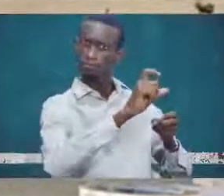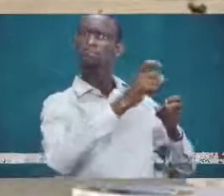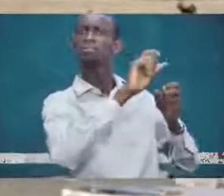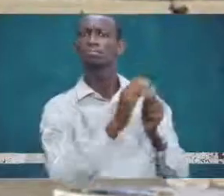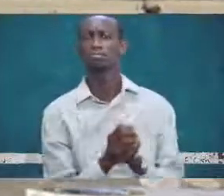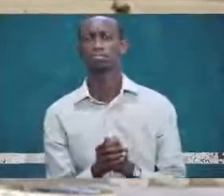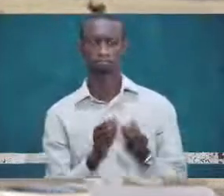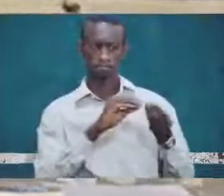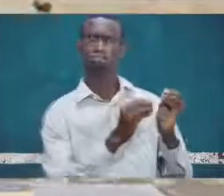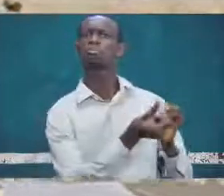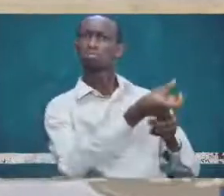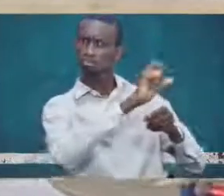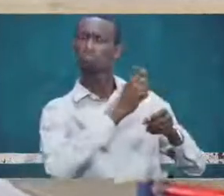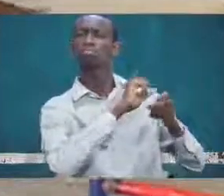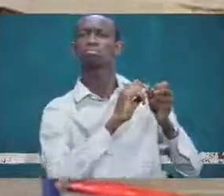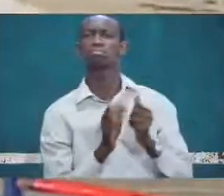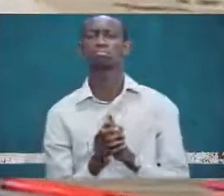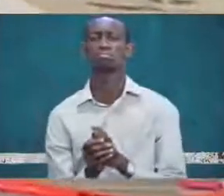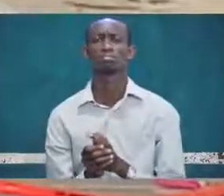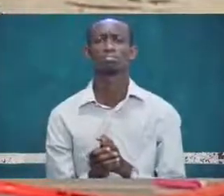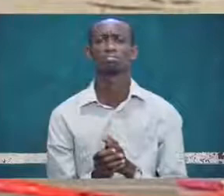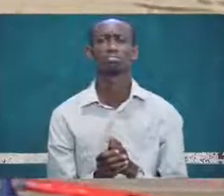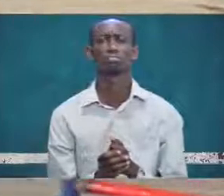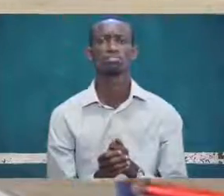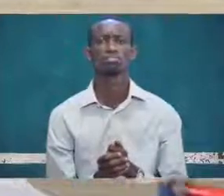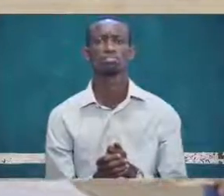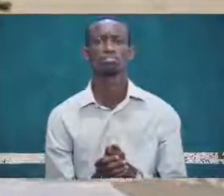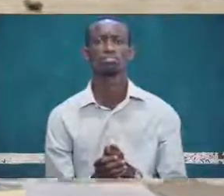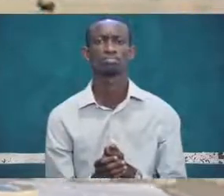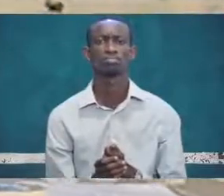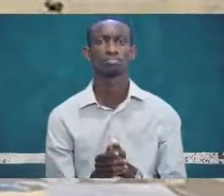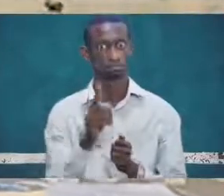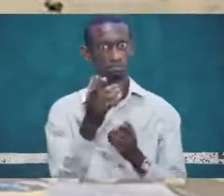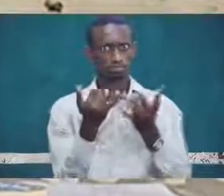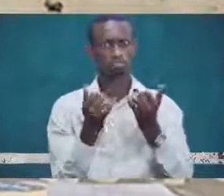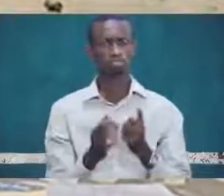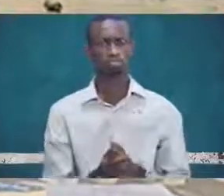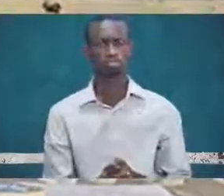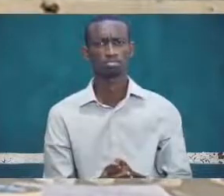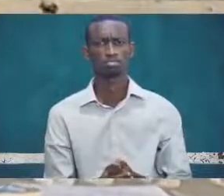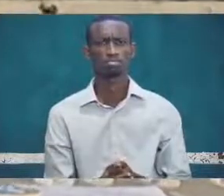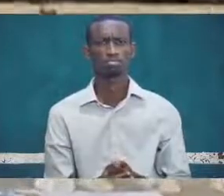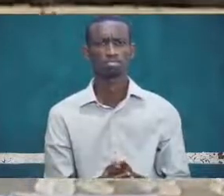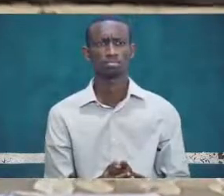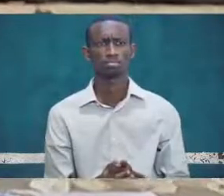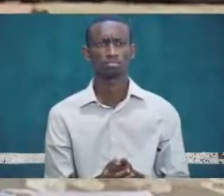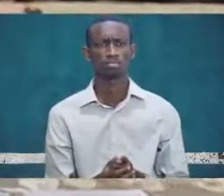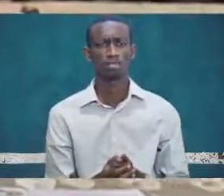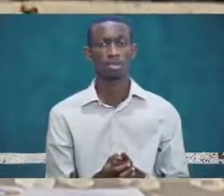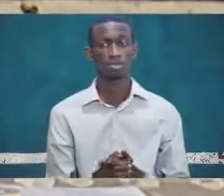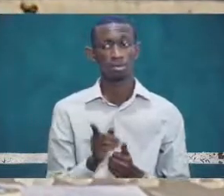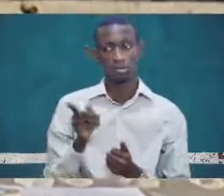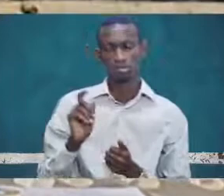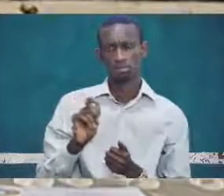Another amount, of course, also increases. Now, this is another amount.